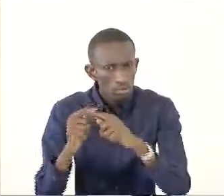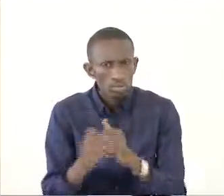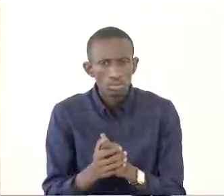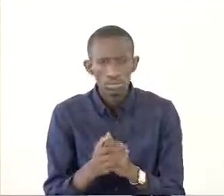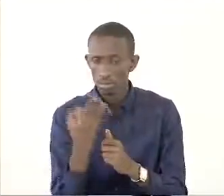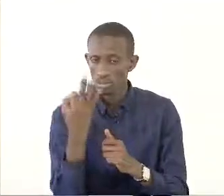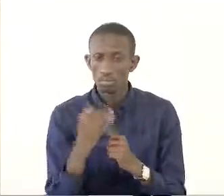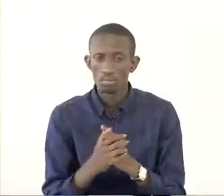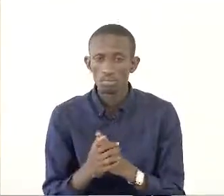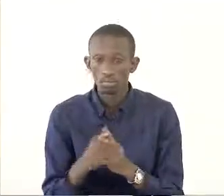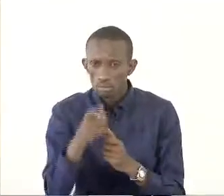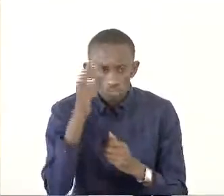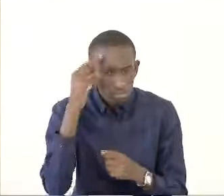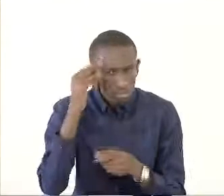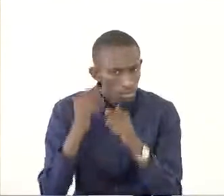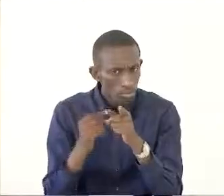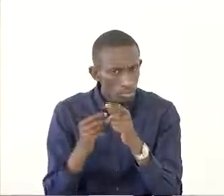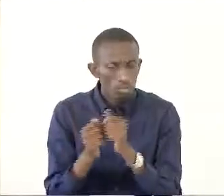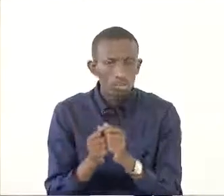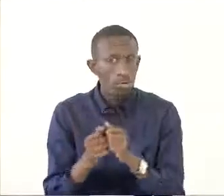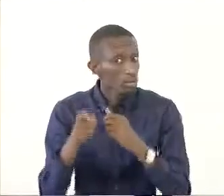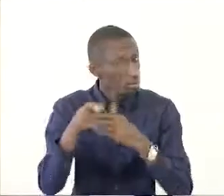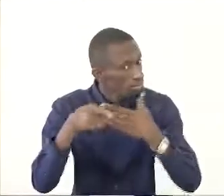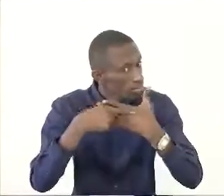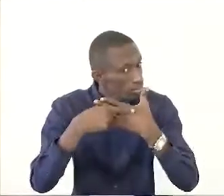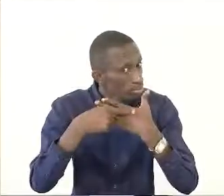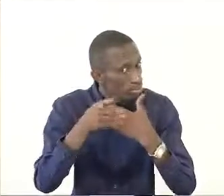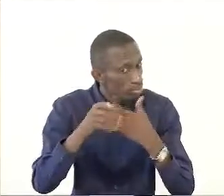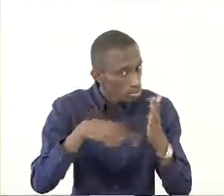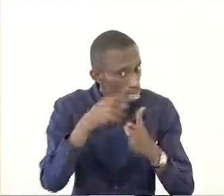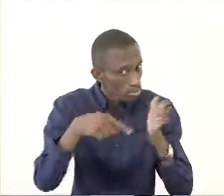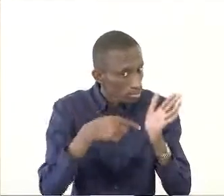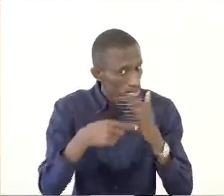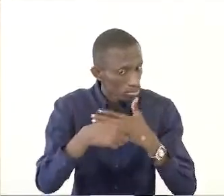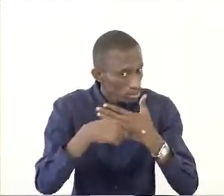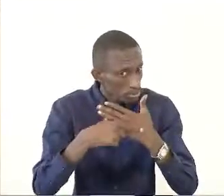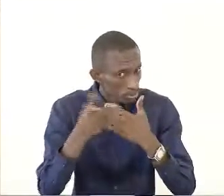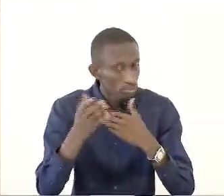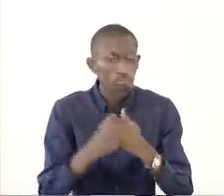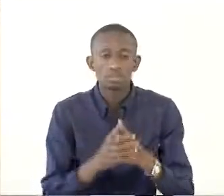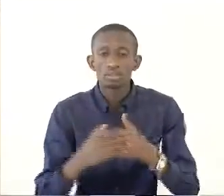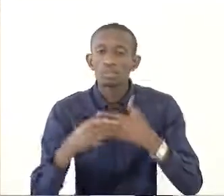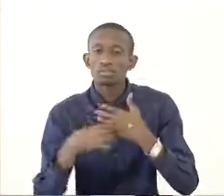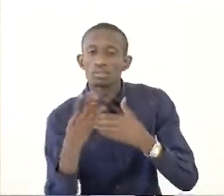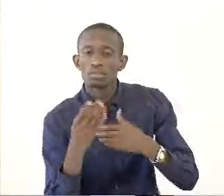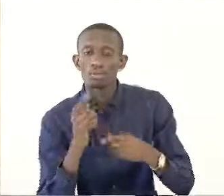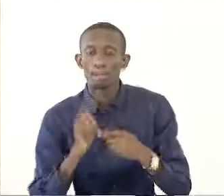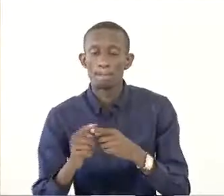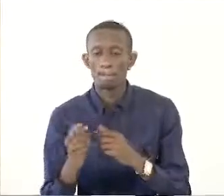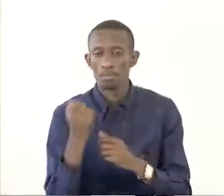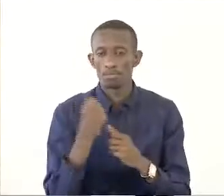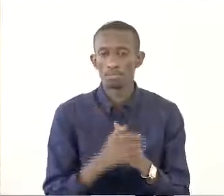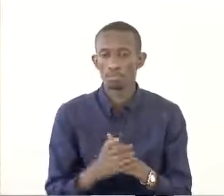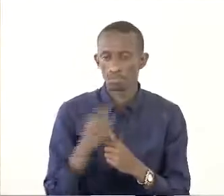3. Remember, it is a negative sign which is there. We get here negative 4.5. And then